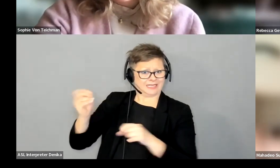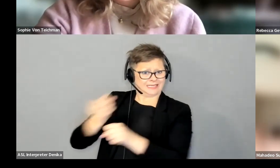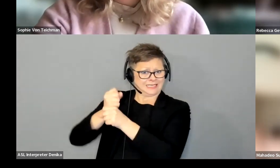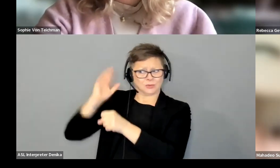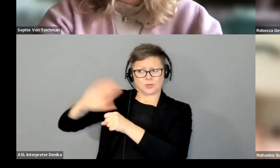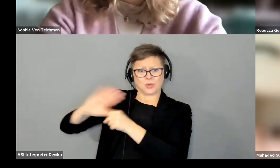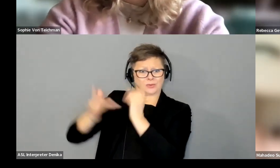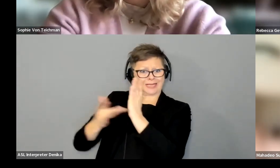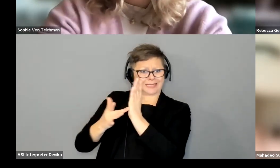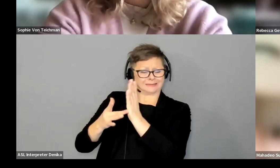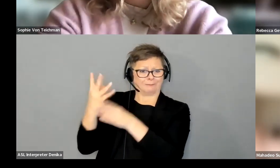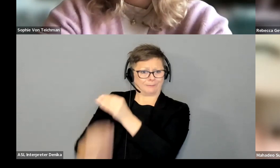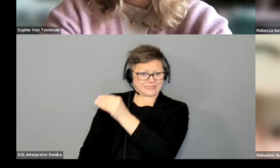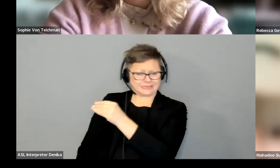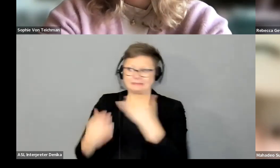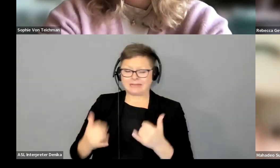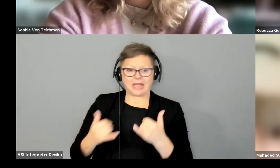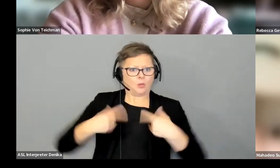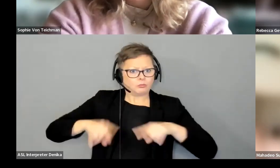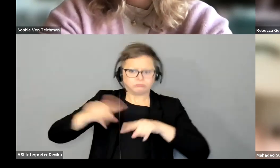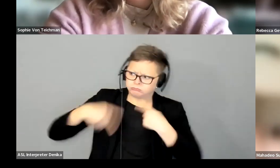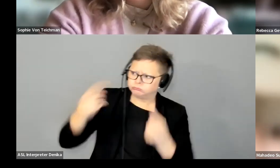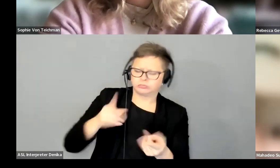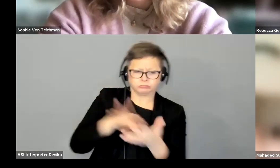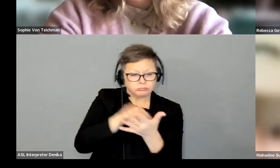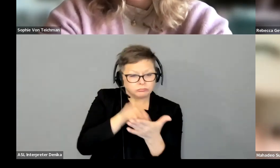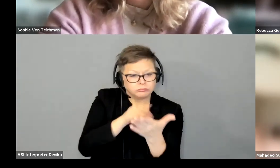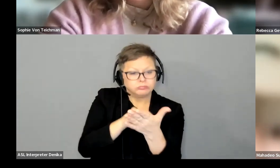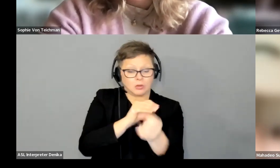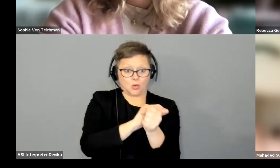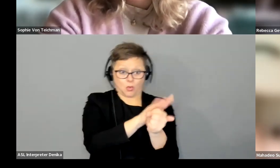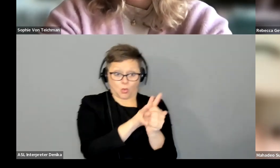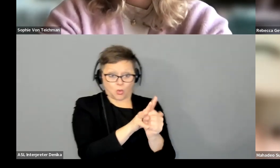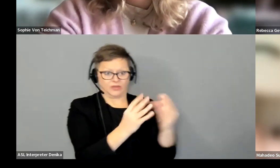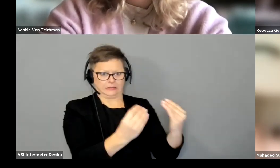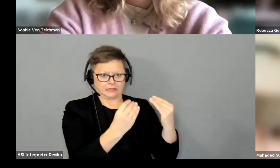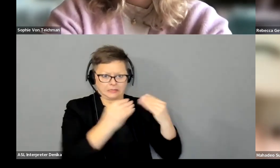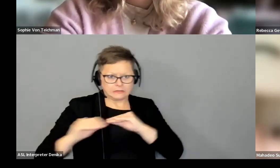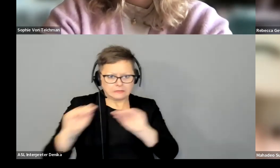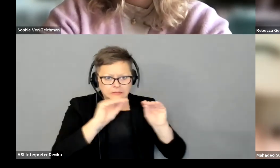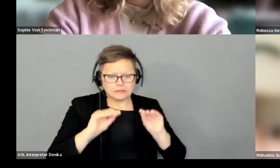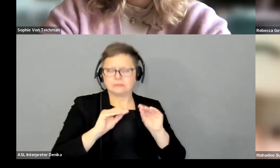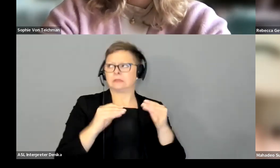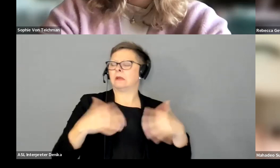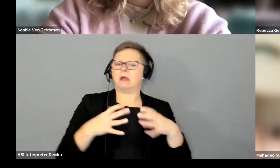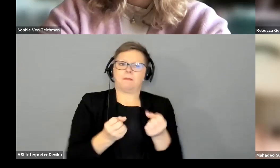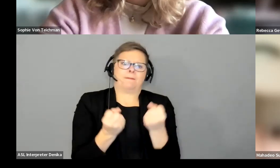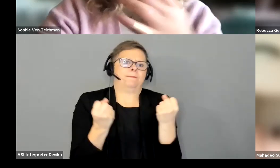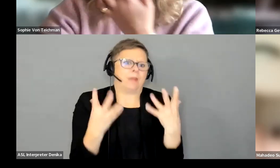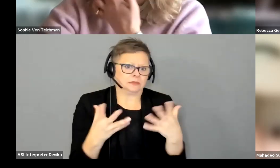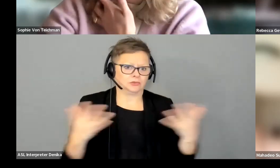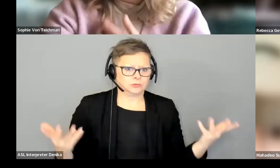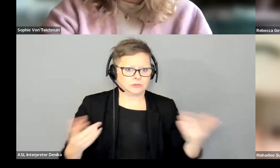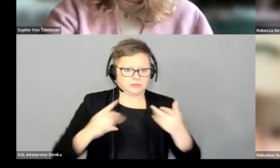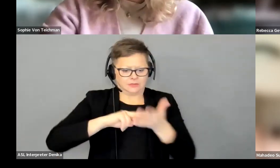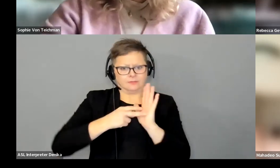won't forget that we didn't know 150 years ago. And it's a very different world today than 150 years ago. What would work actually be